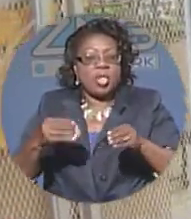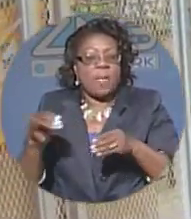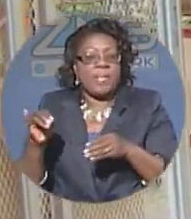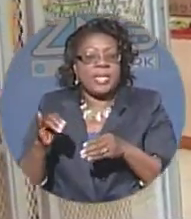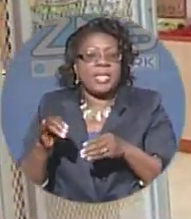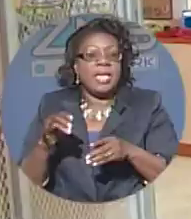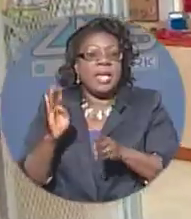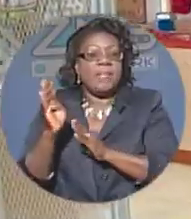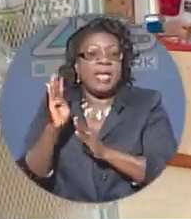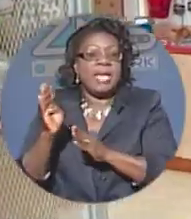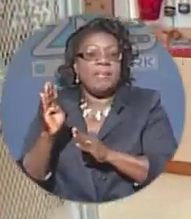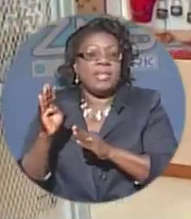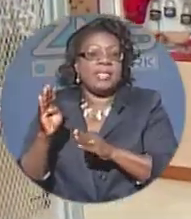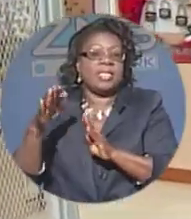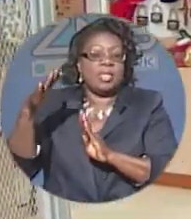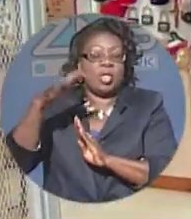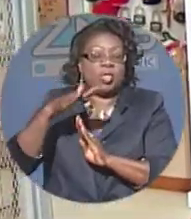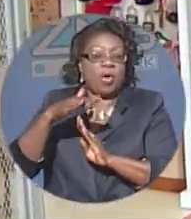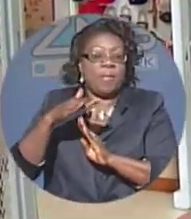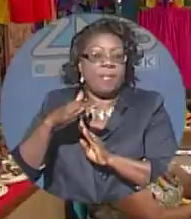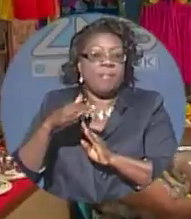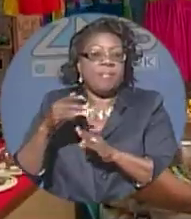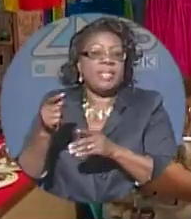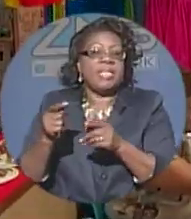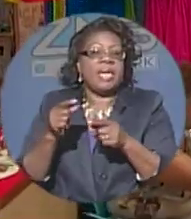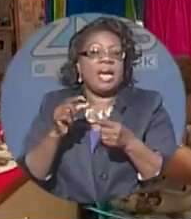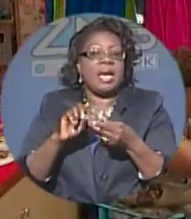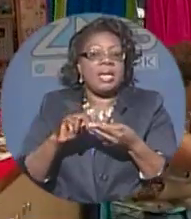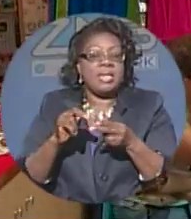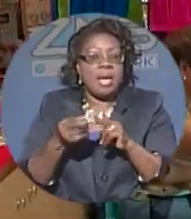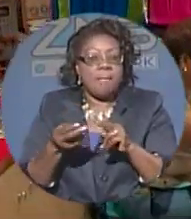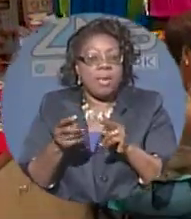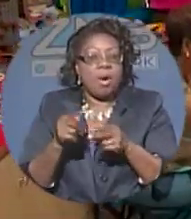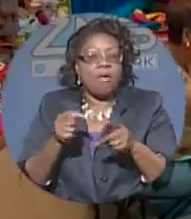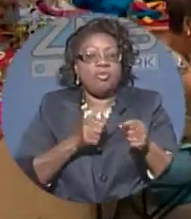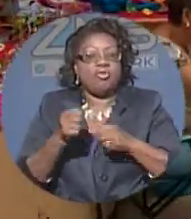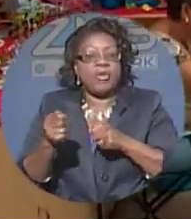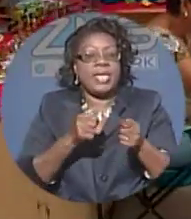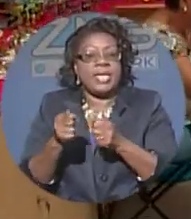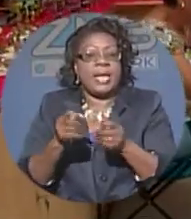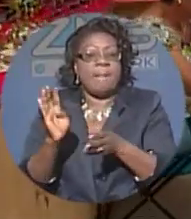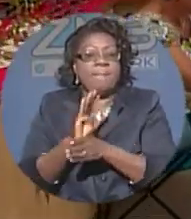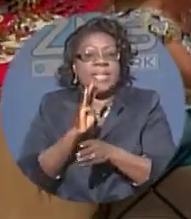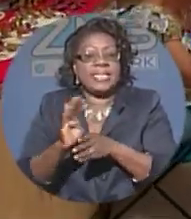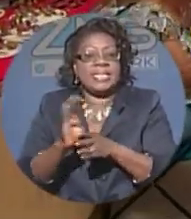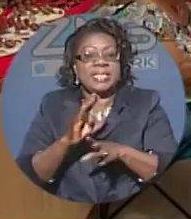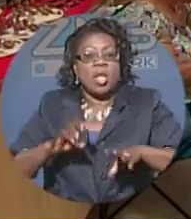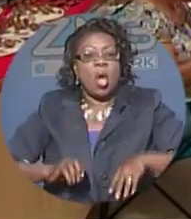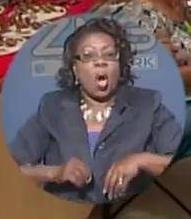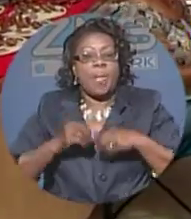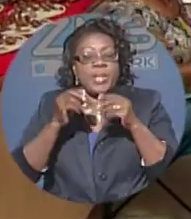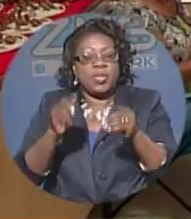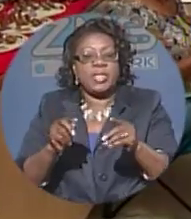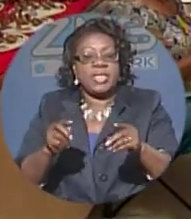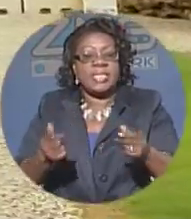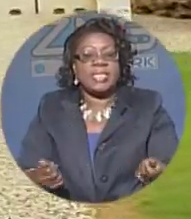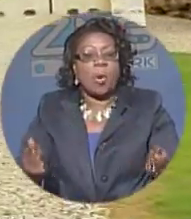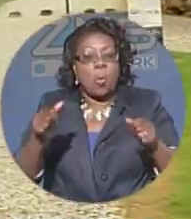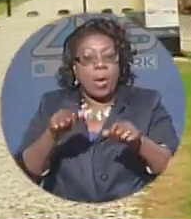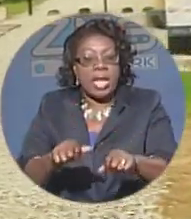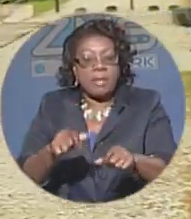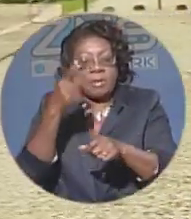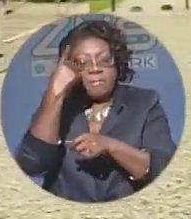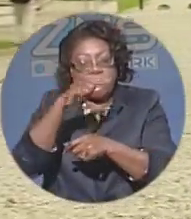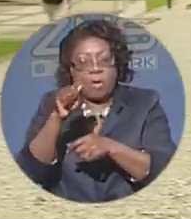General Gabriel Antello says there are a number of trading and business opportunities available for Bahamians. I see all the opportunities. We are a very